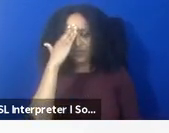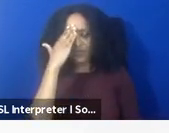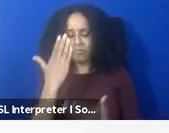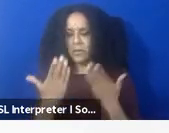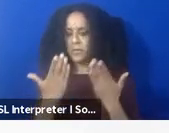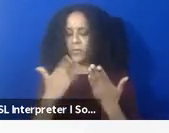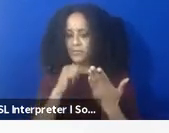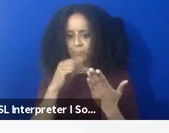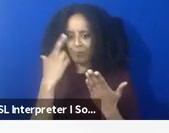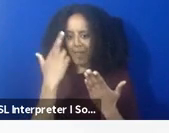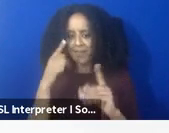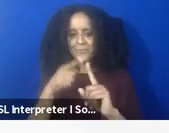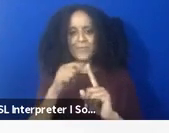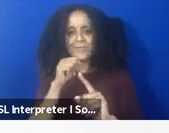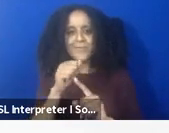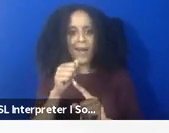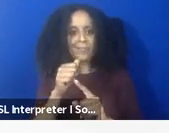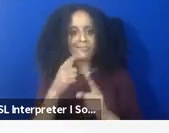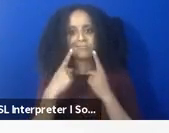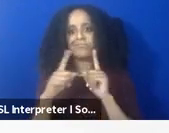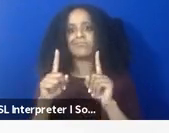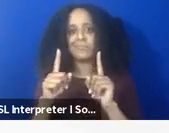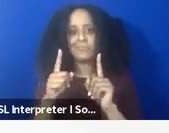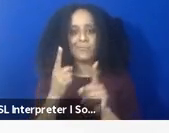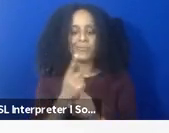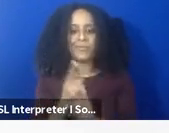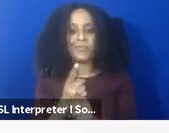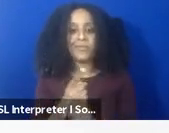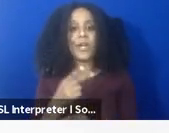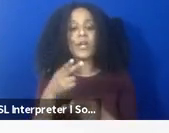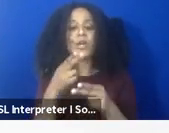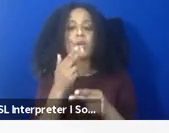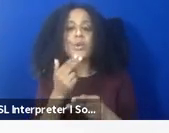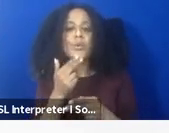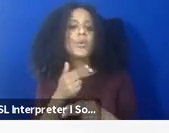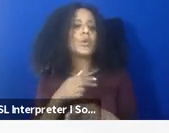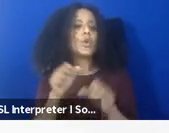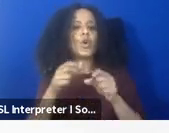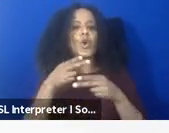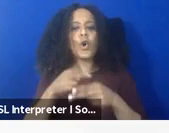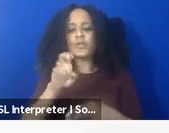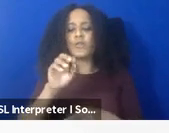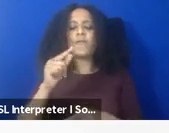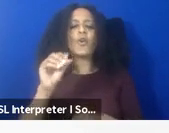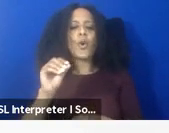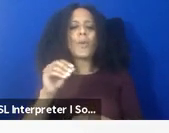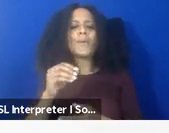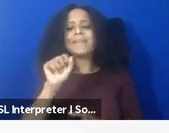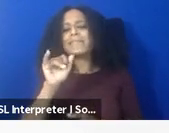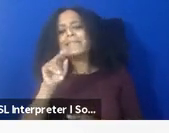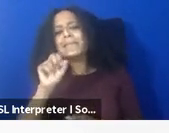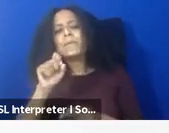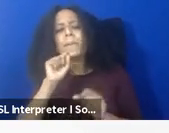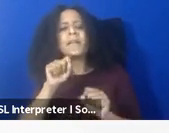correctly. In a more sudden acute case, this can cause vertigo and symptoms can be very severe. But in